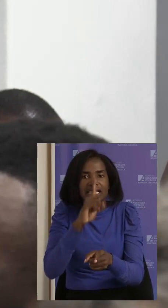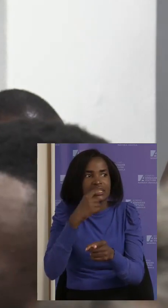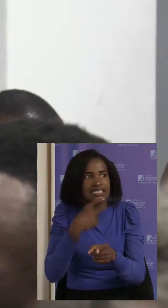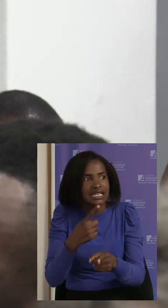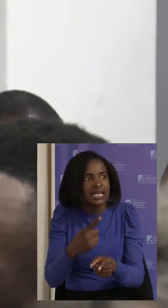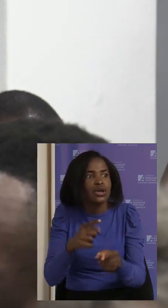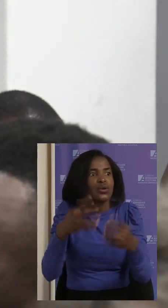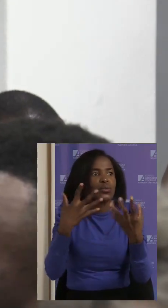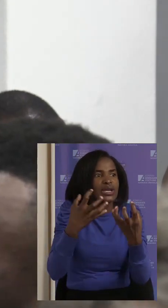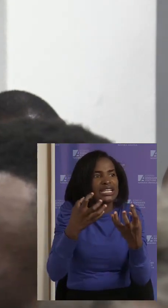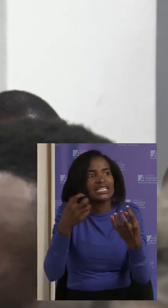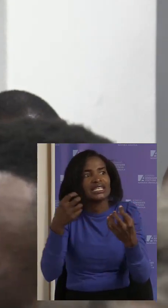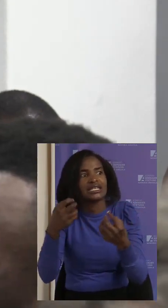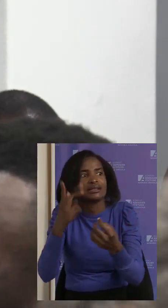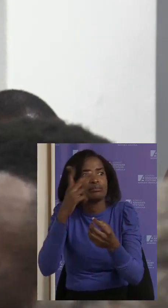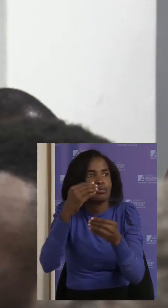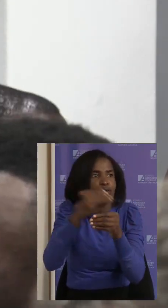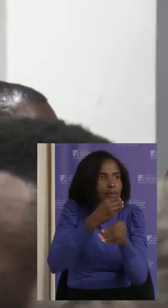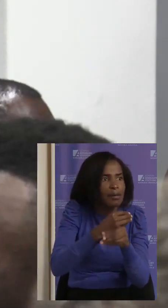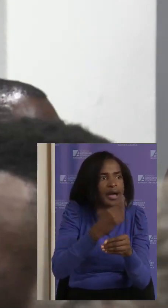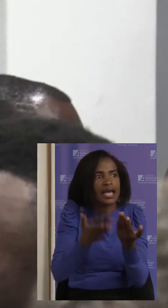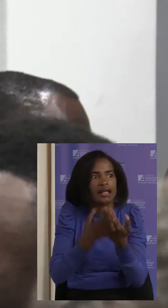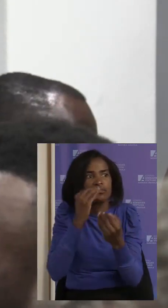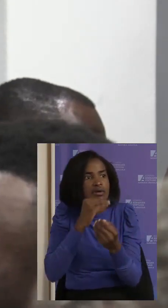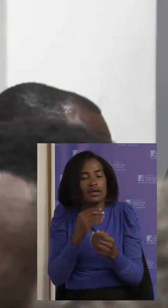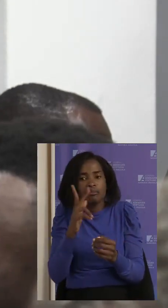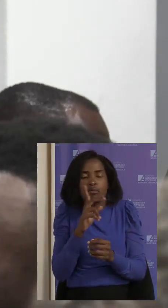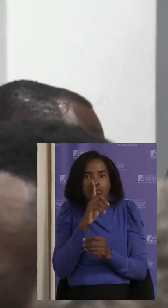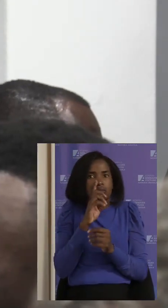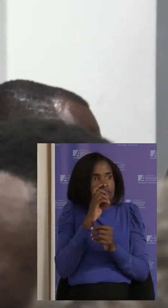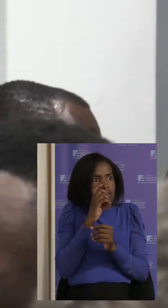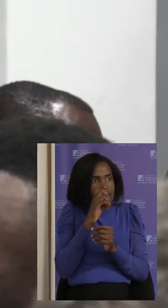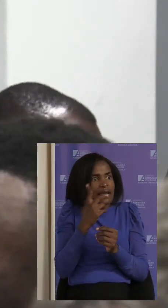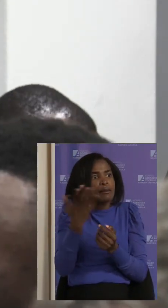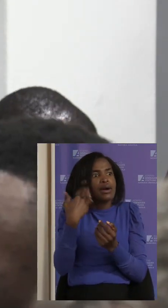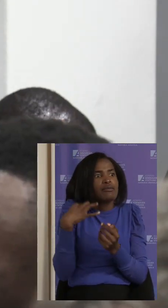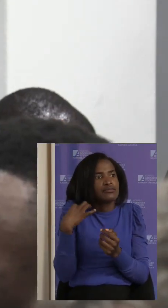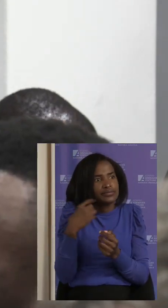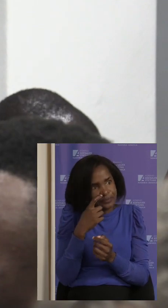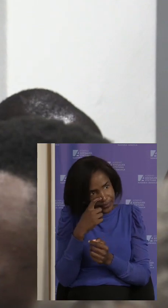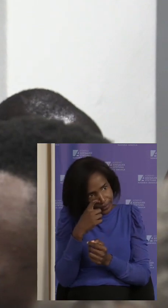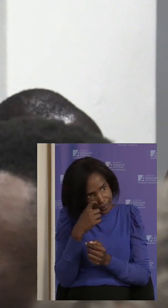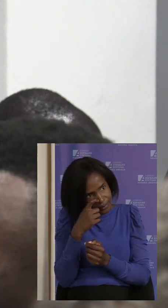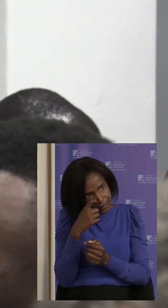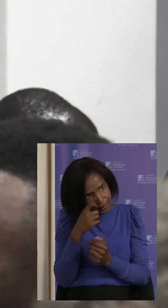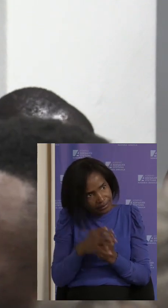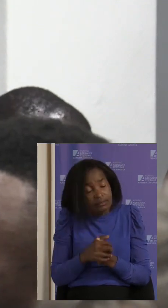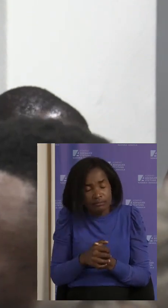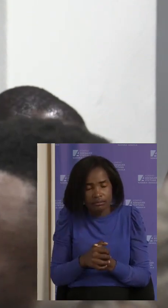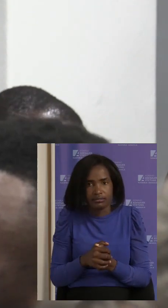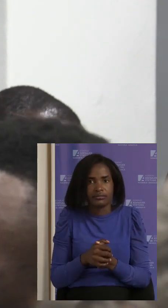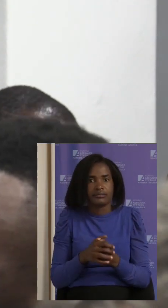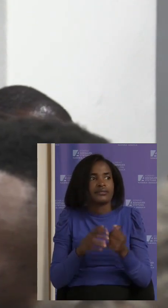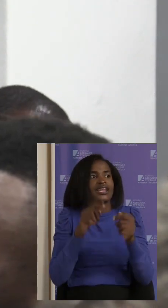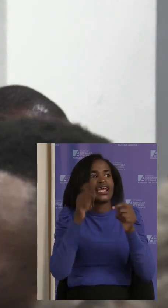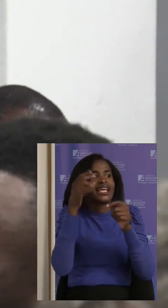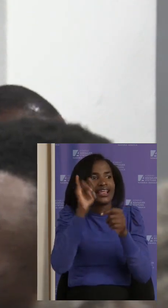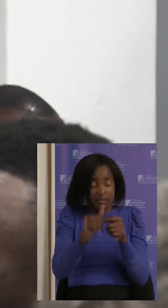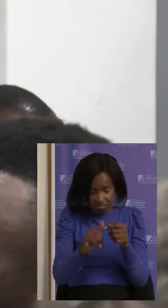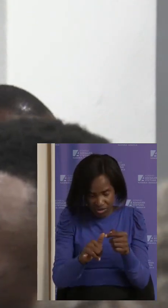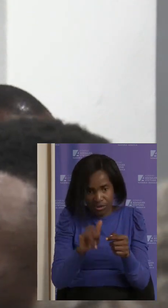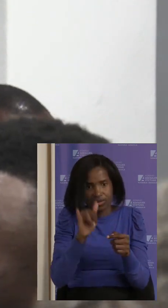we need aides at school to come cook, help the feeding program, nobody shows up. right? So this is not a technical question. This is